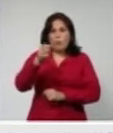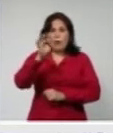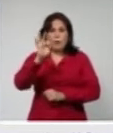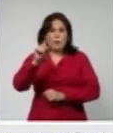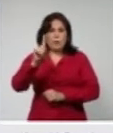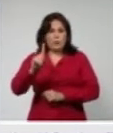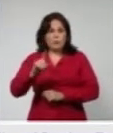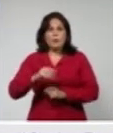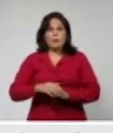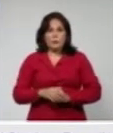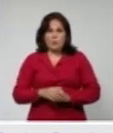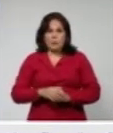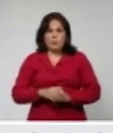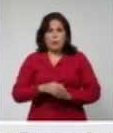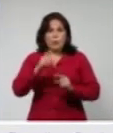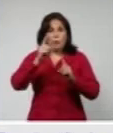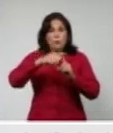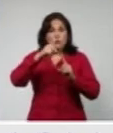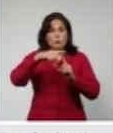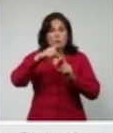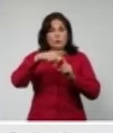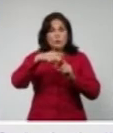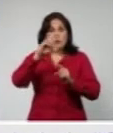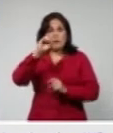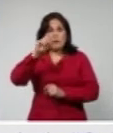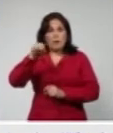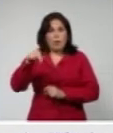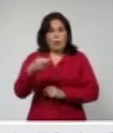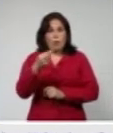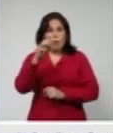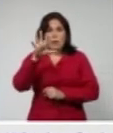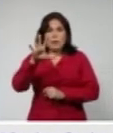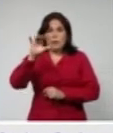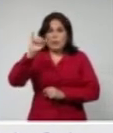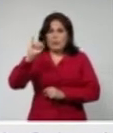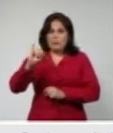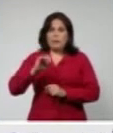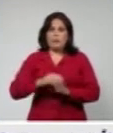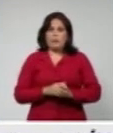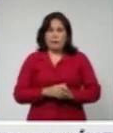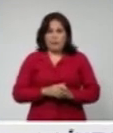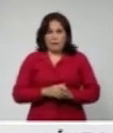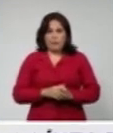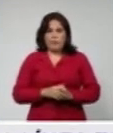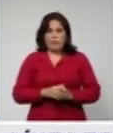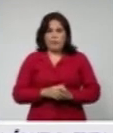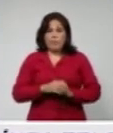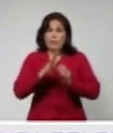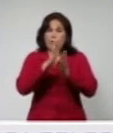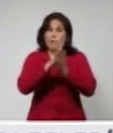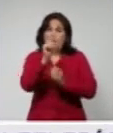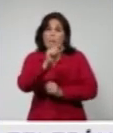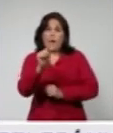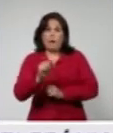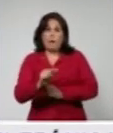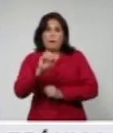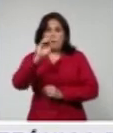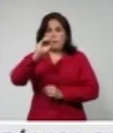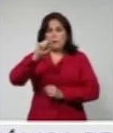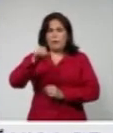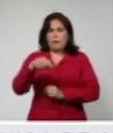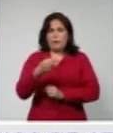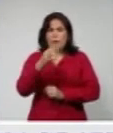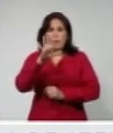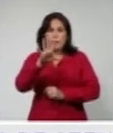Artemisa follows with a rate of 13.29, both slightly lower than